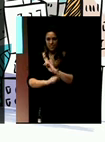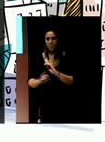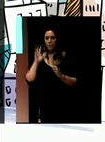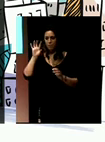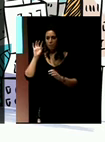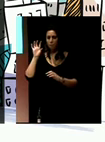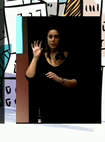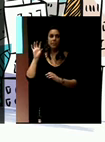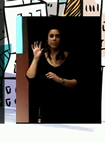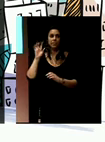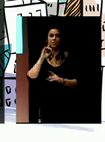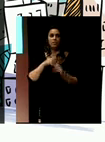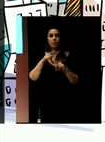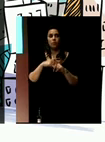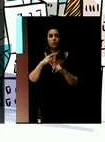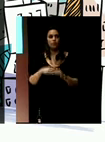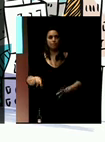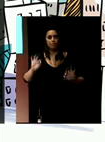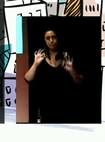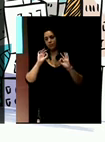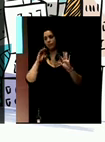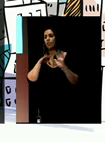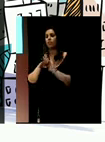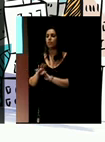the country strategies on tourism.